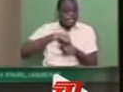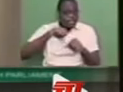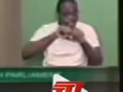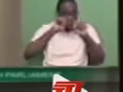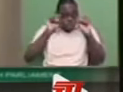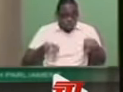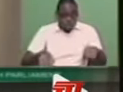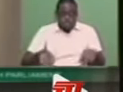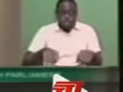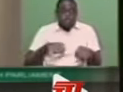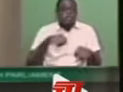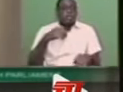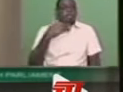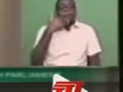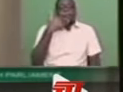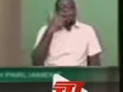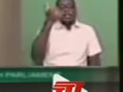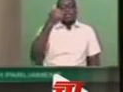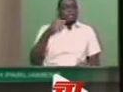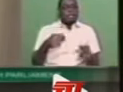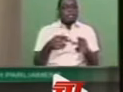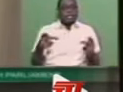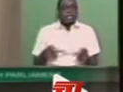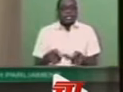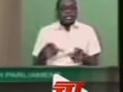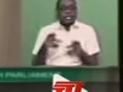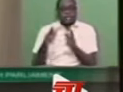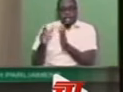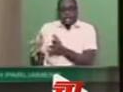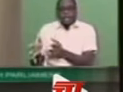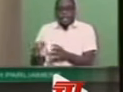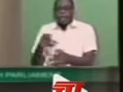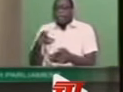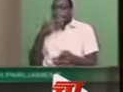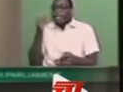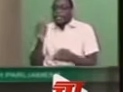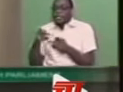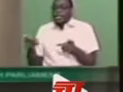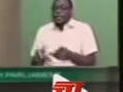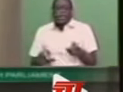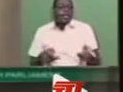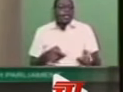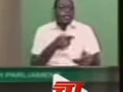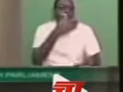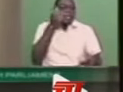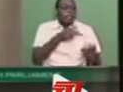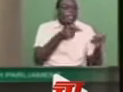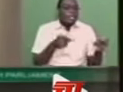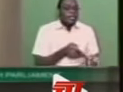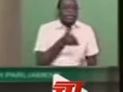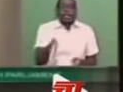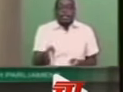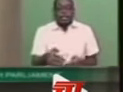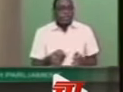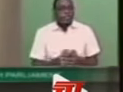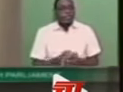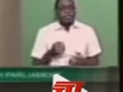that? Would this be a case of big business buying up prime properties throughout Trinidad and